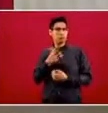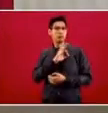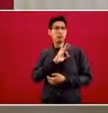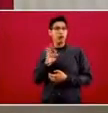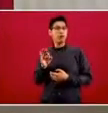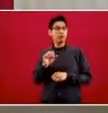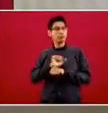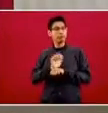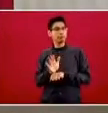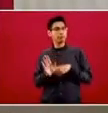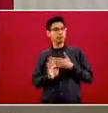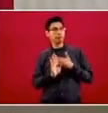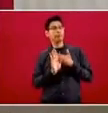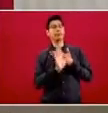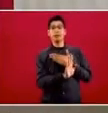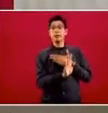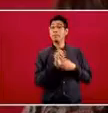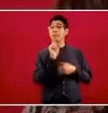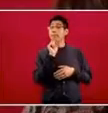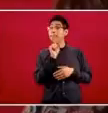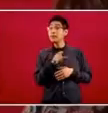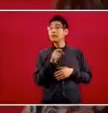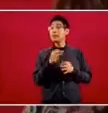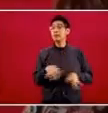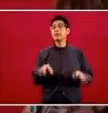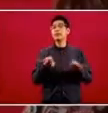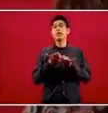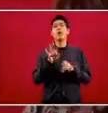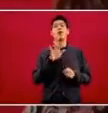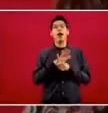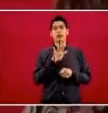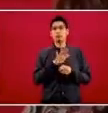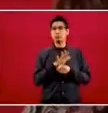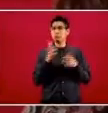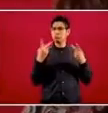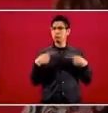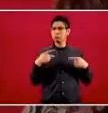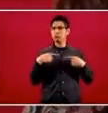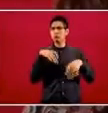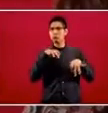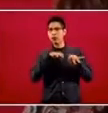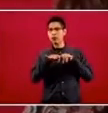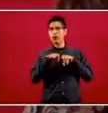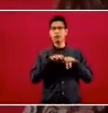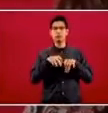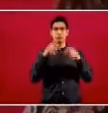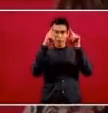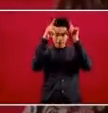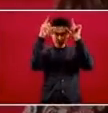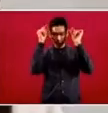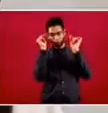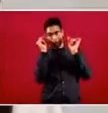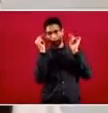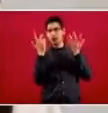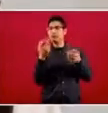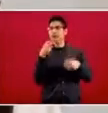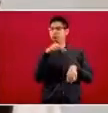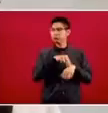to Monclova warehouses that had the necessary equipment to undergo such